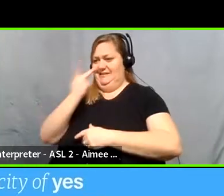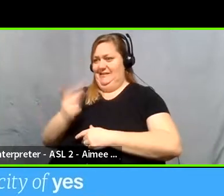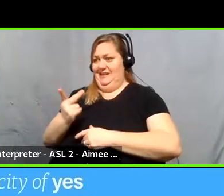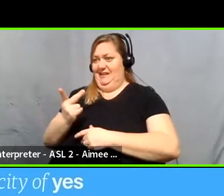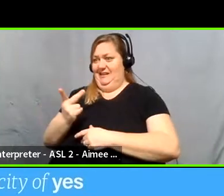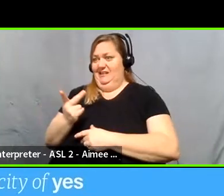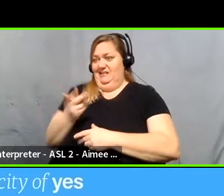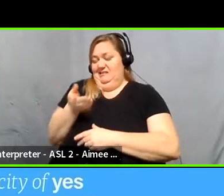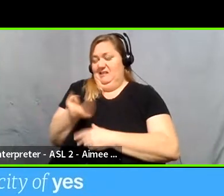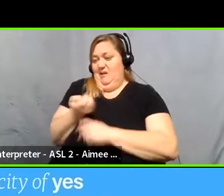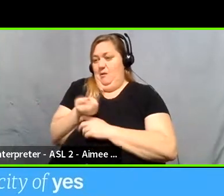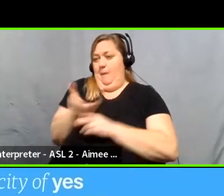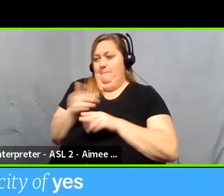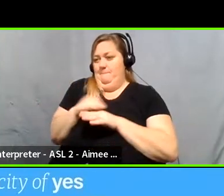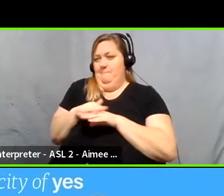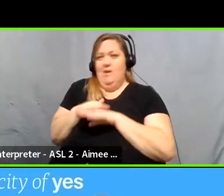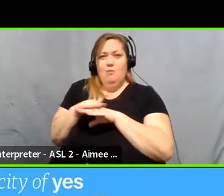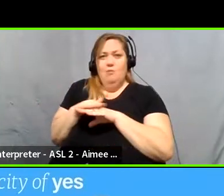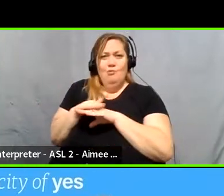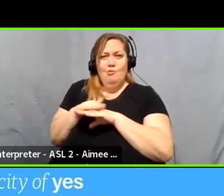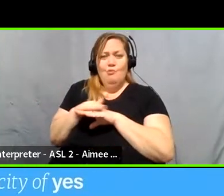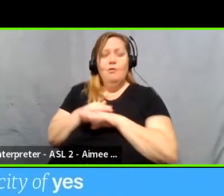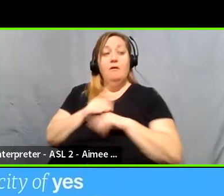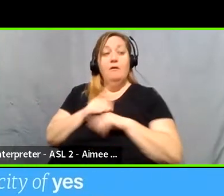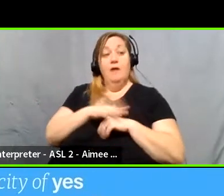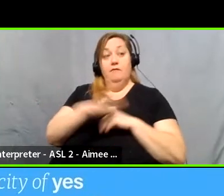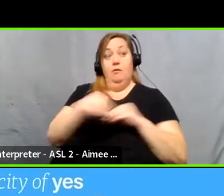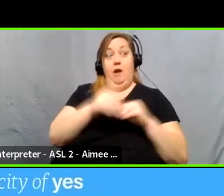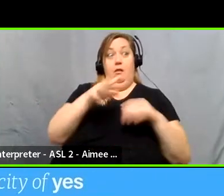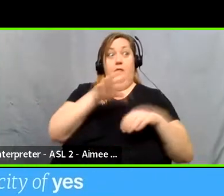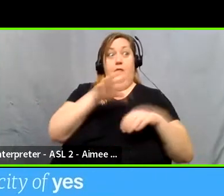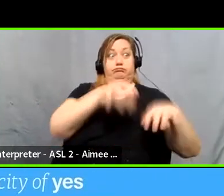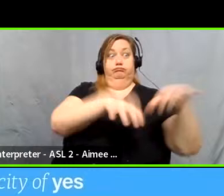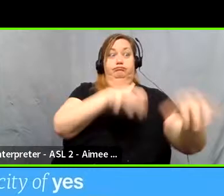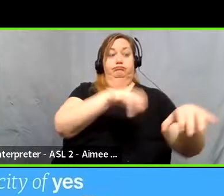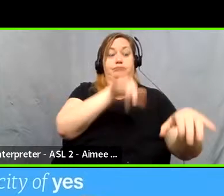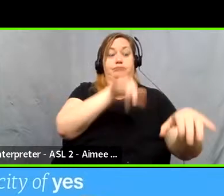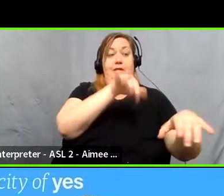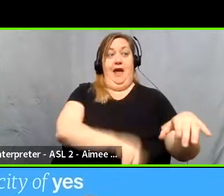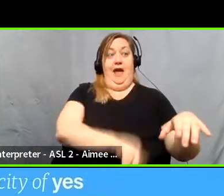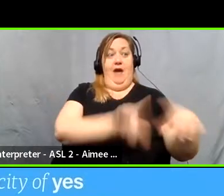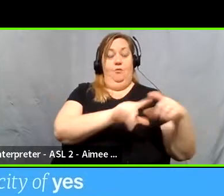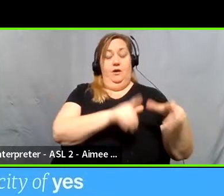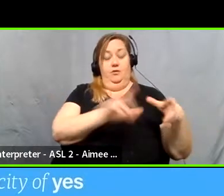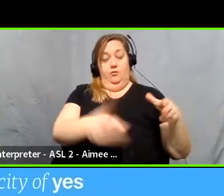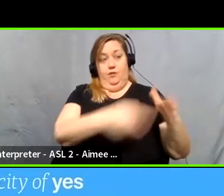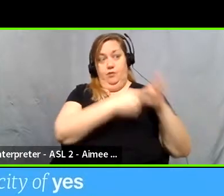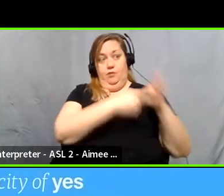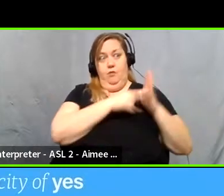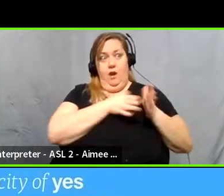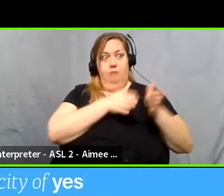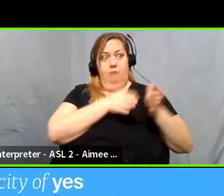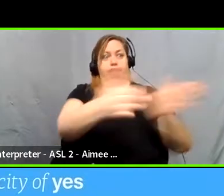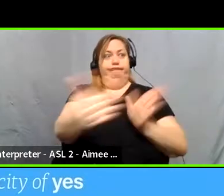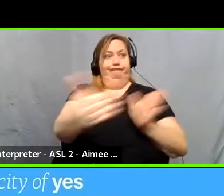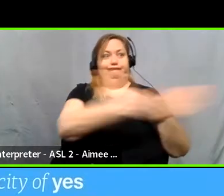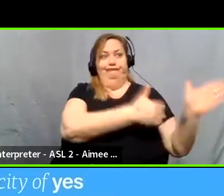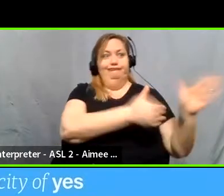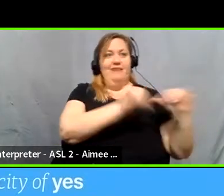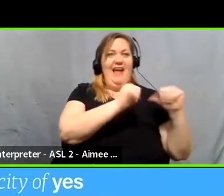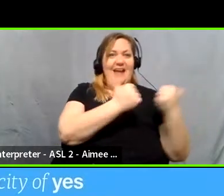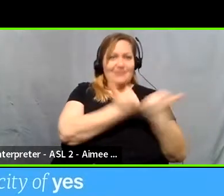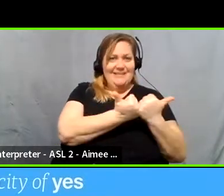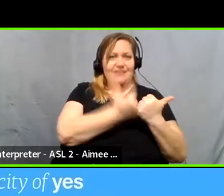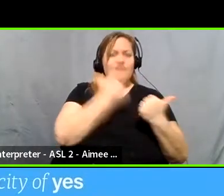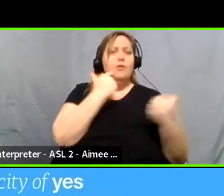amount of housing to a neighborhood, which would of course require, you know, like in a neighborhood scale plant coordination with our agencies to, you know, our